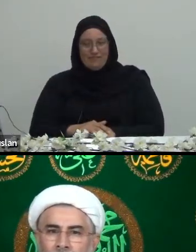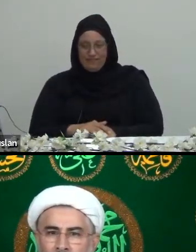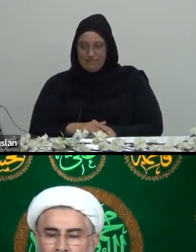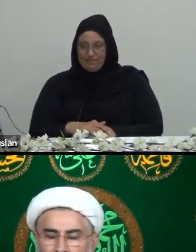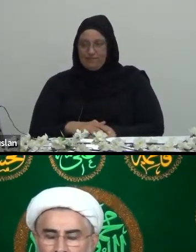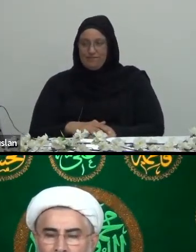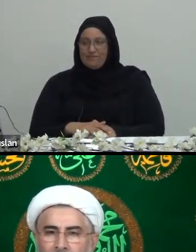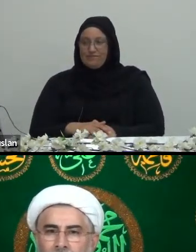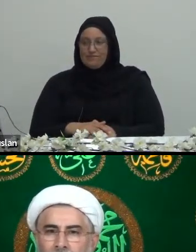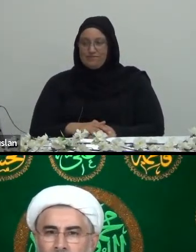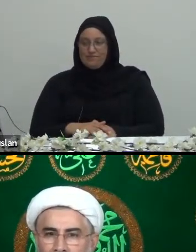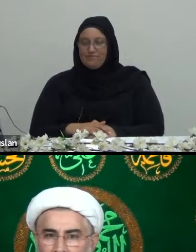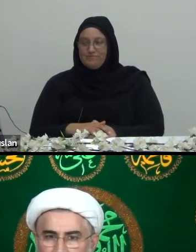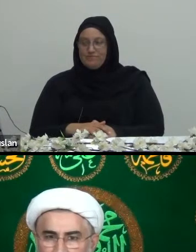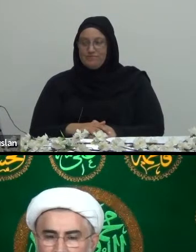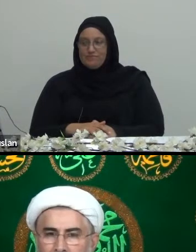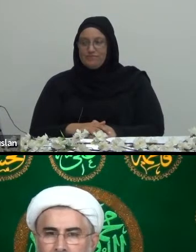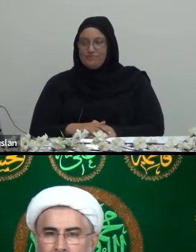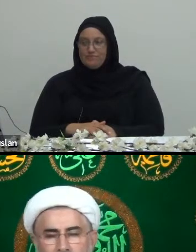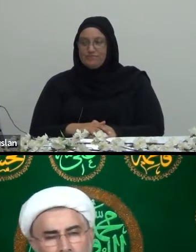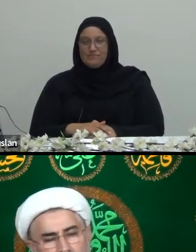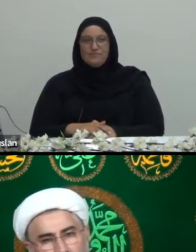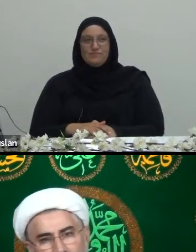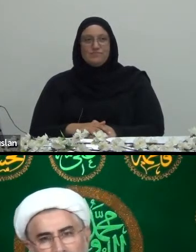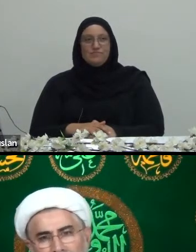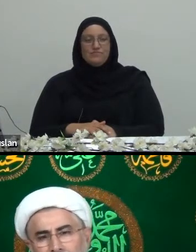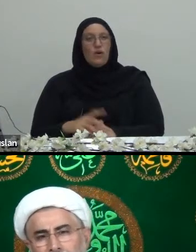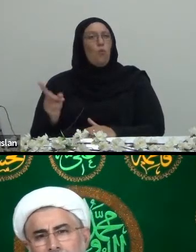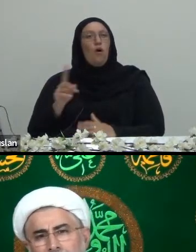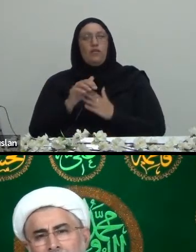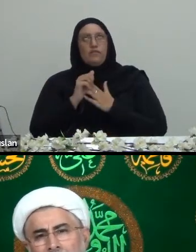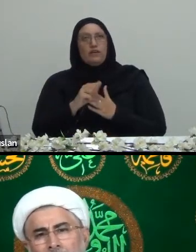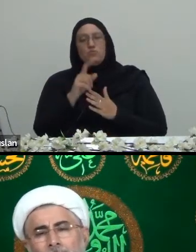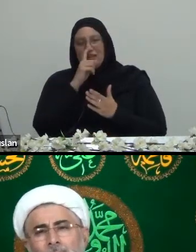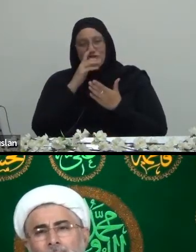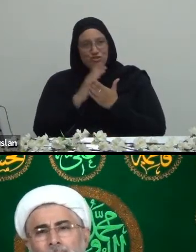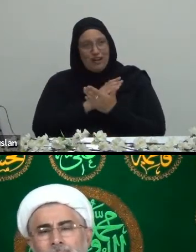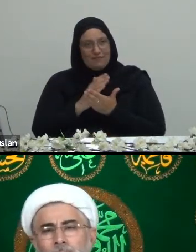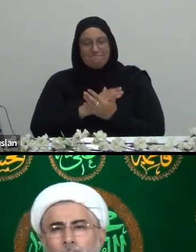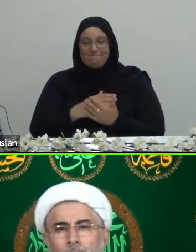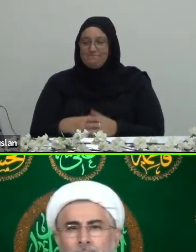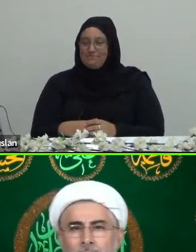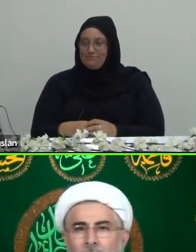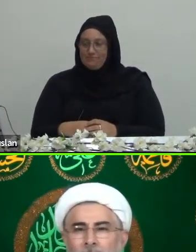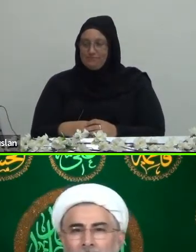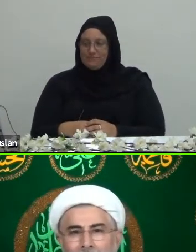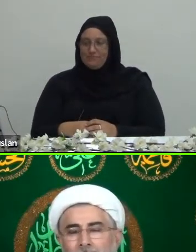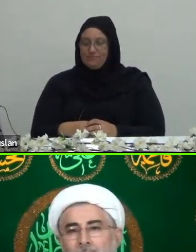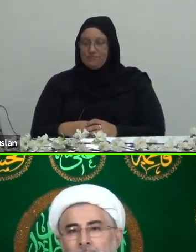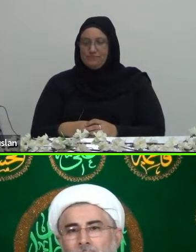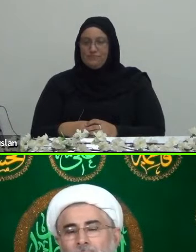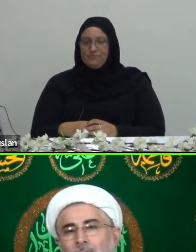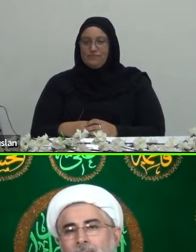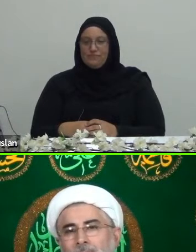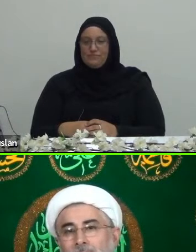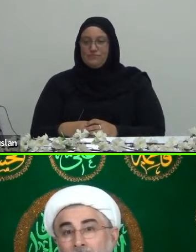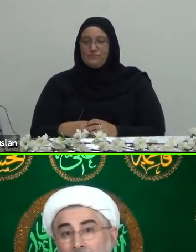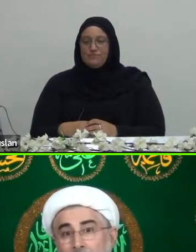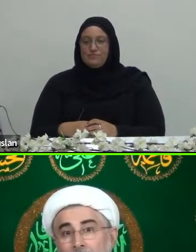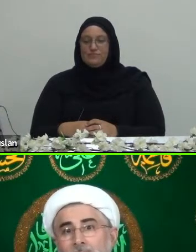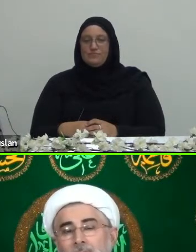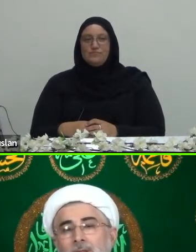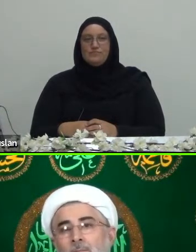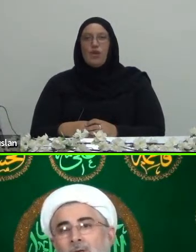or so on and so on? Is there some sort of guidance you could share with us? The only term, at least the only term that